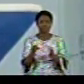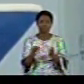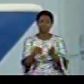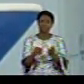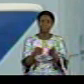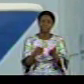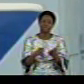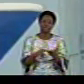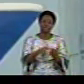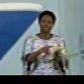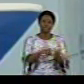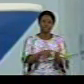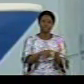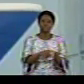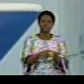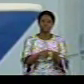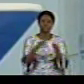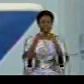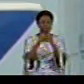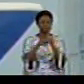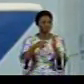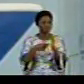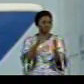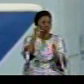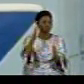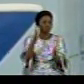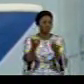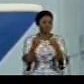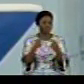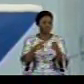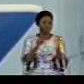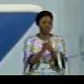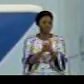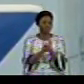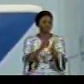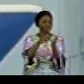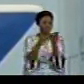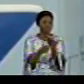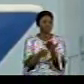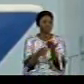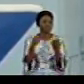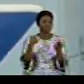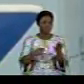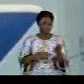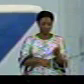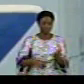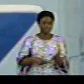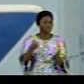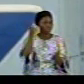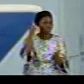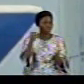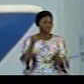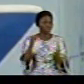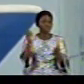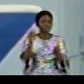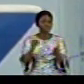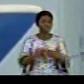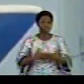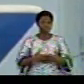program. The stomach was so big, and therefore our father and the